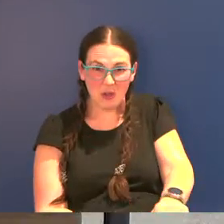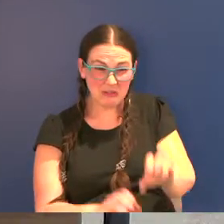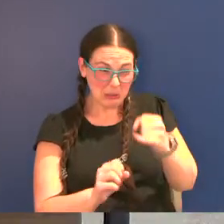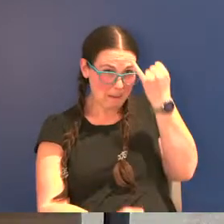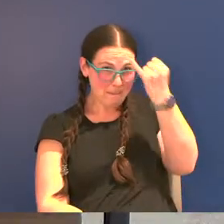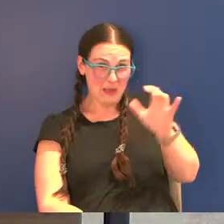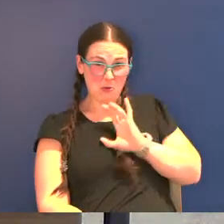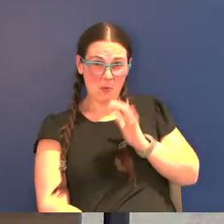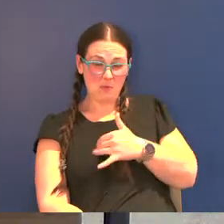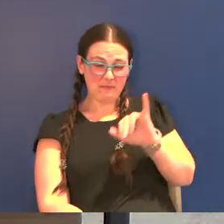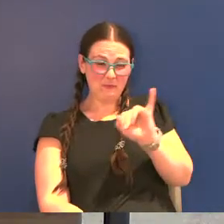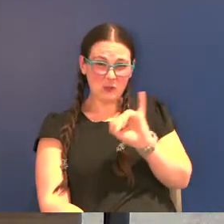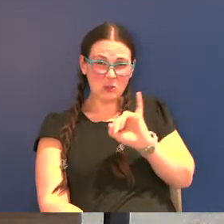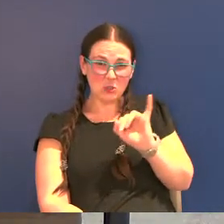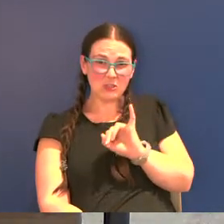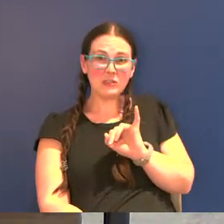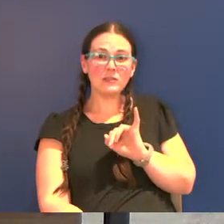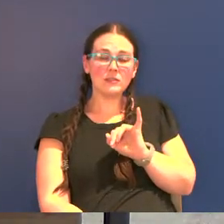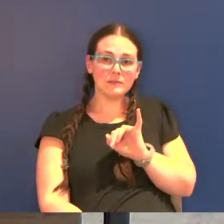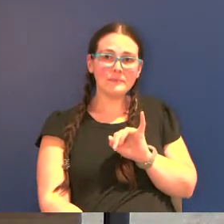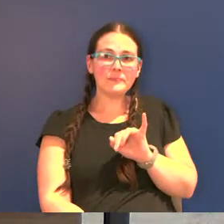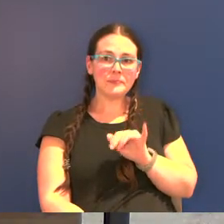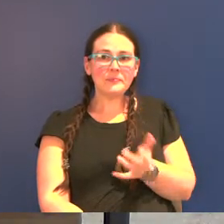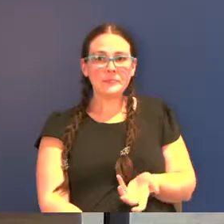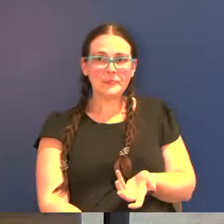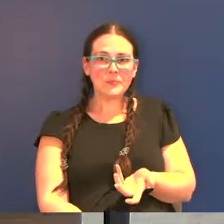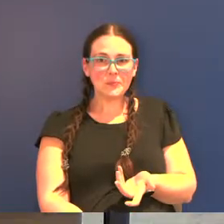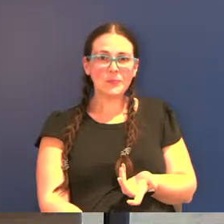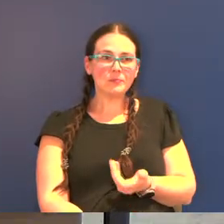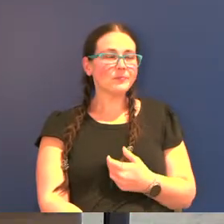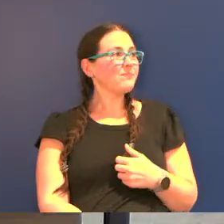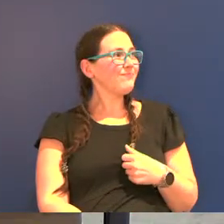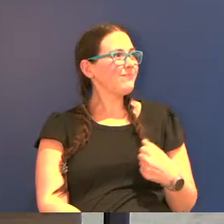is. So